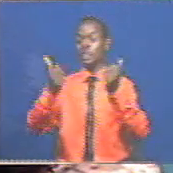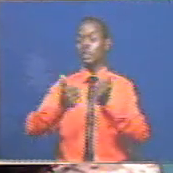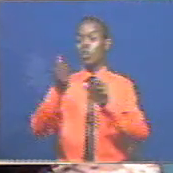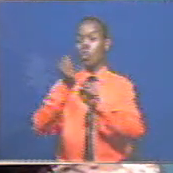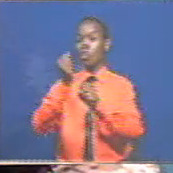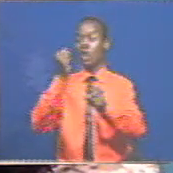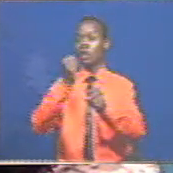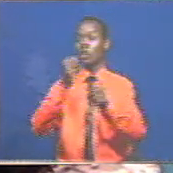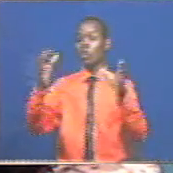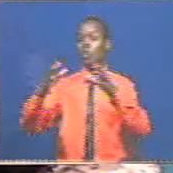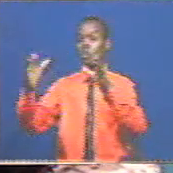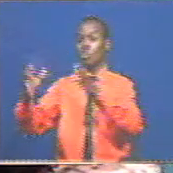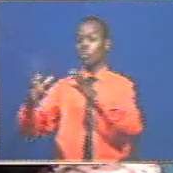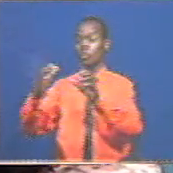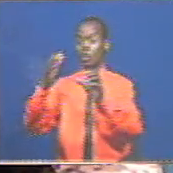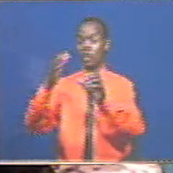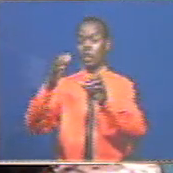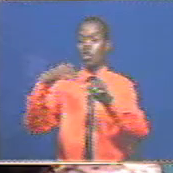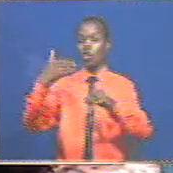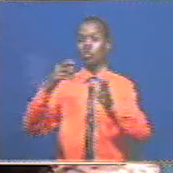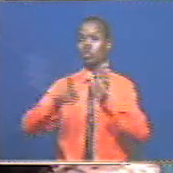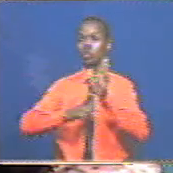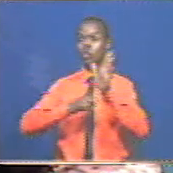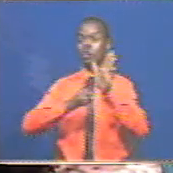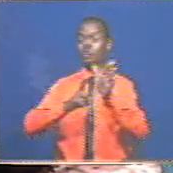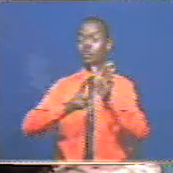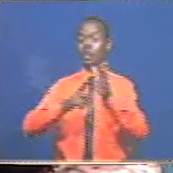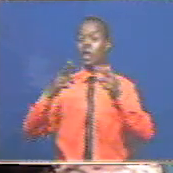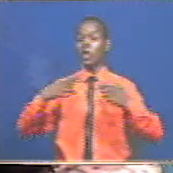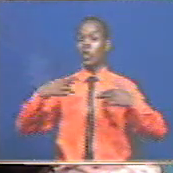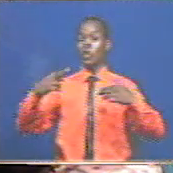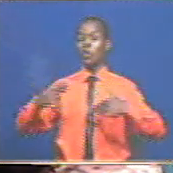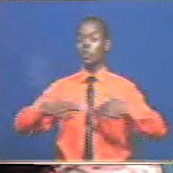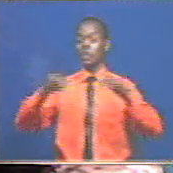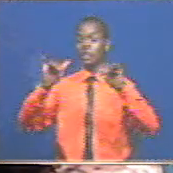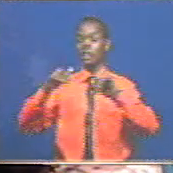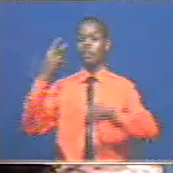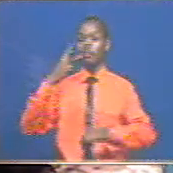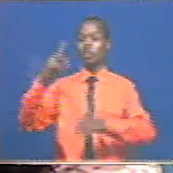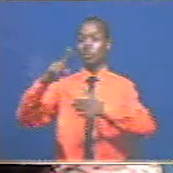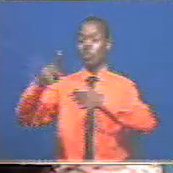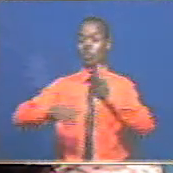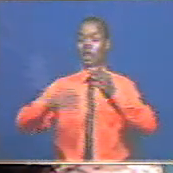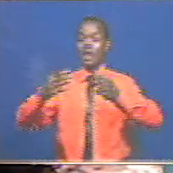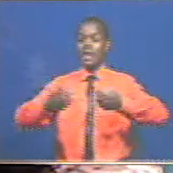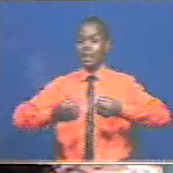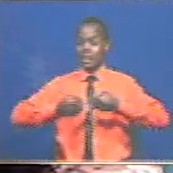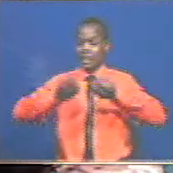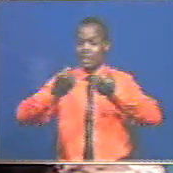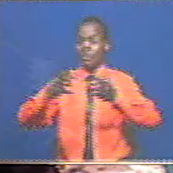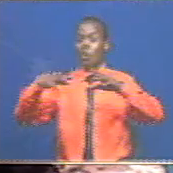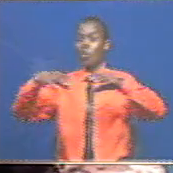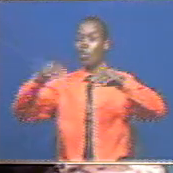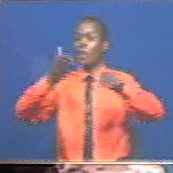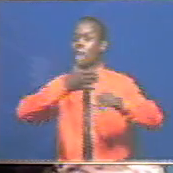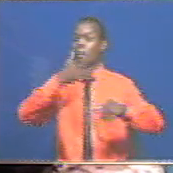and sustainable human settlement and our aim our vision is to provide a better quality of life for all